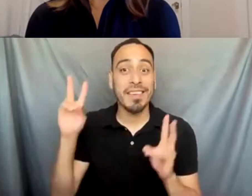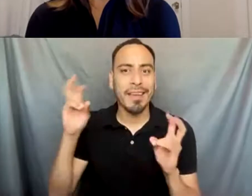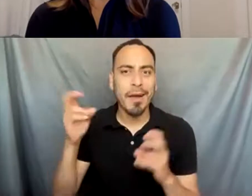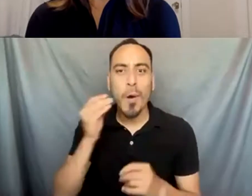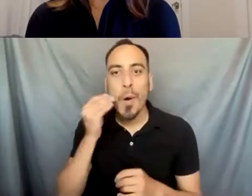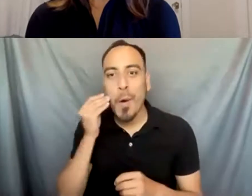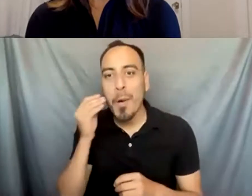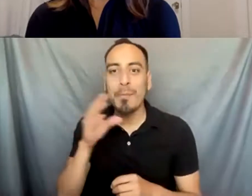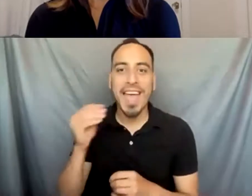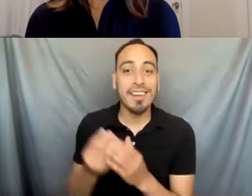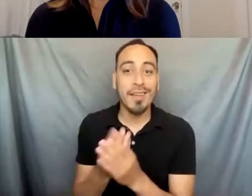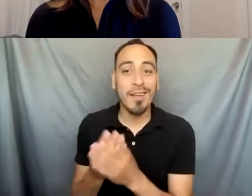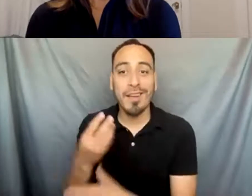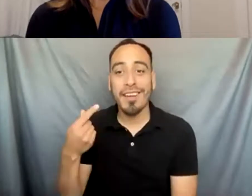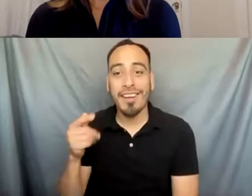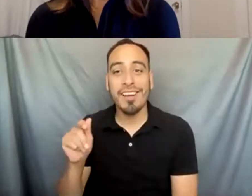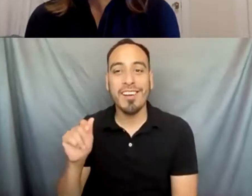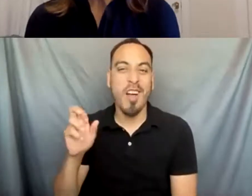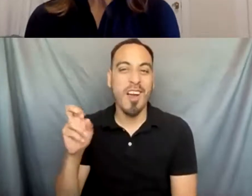criteria.